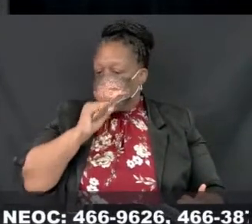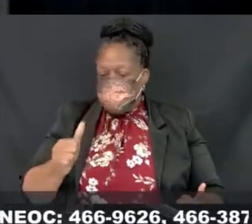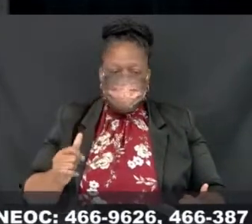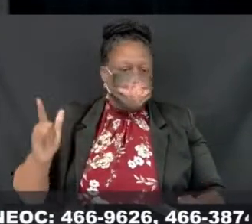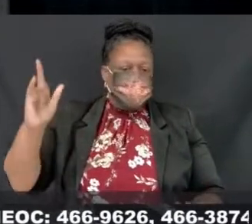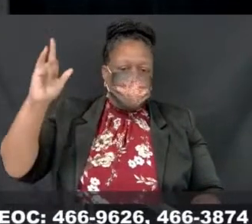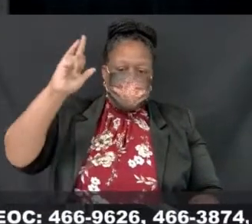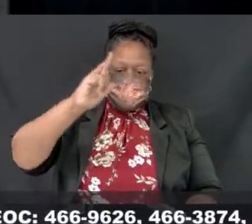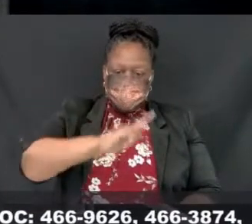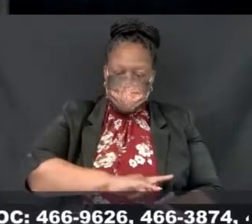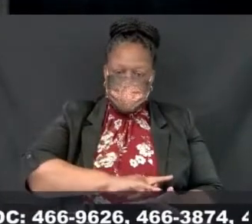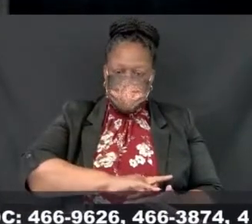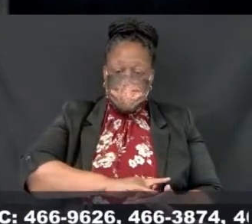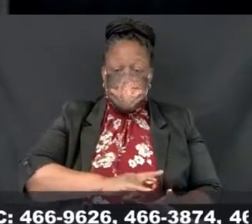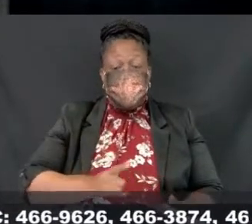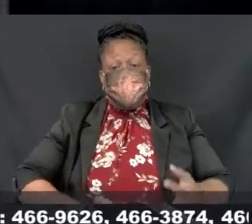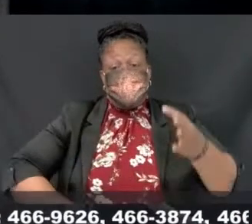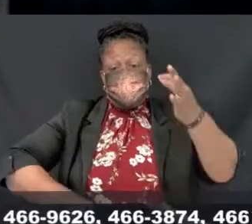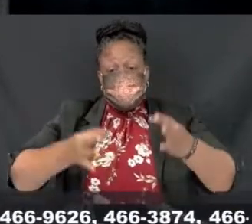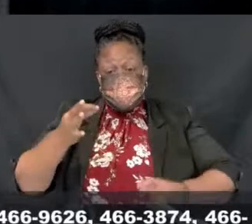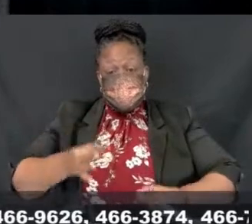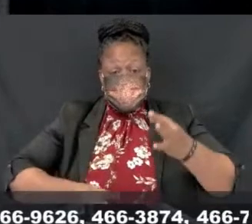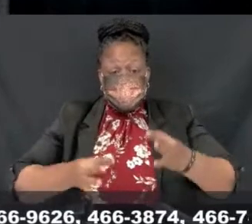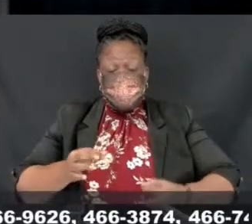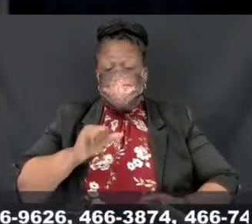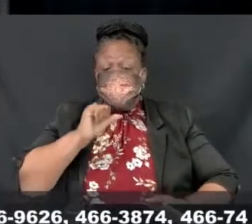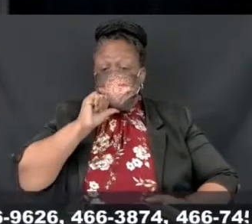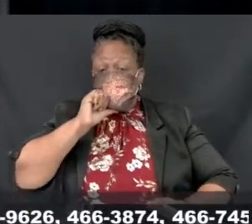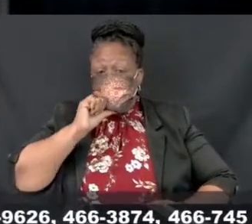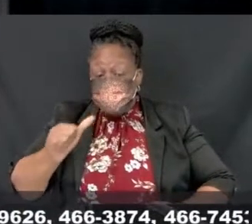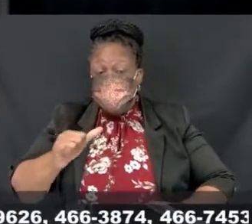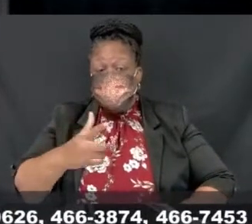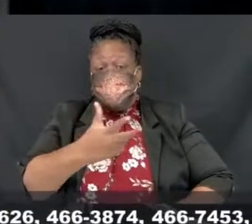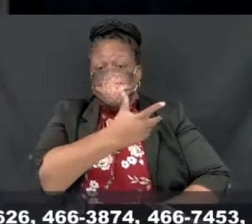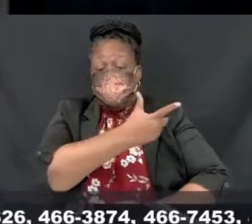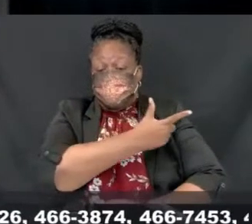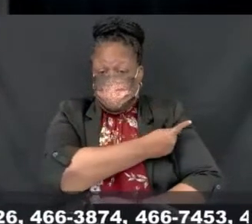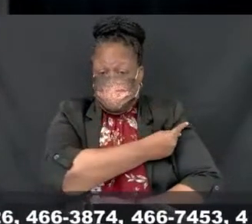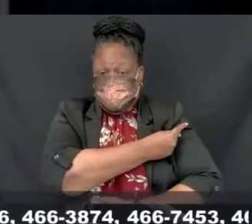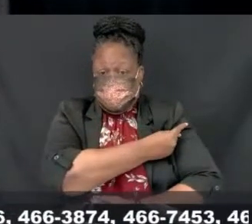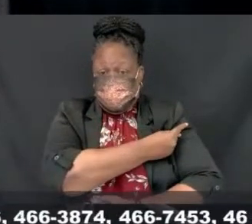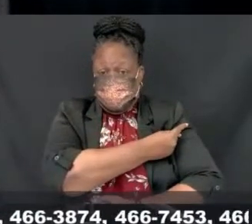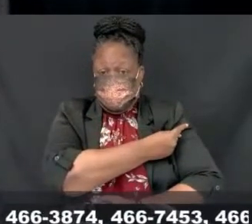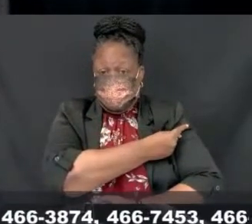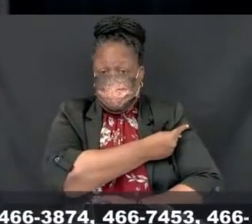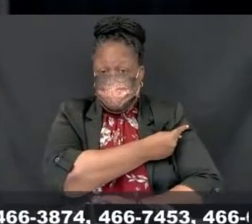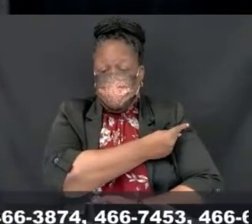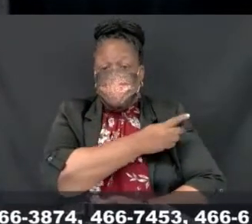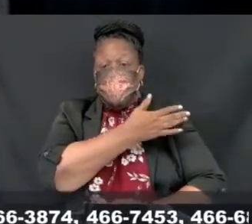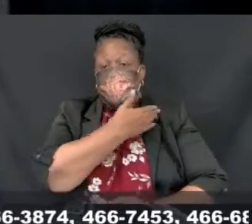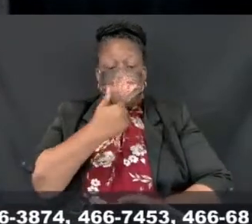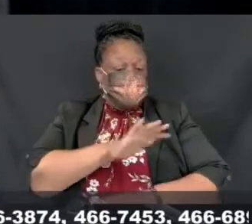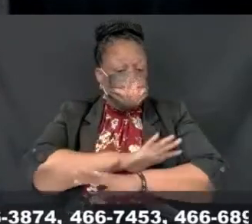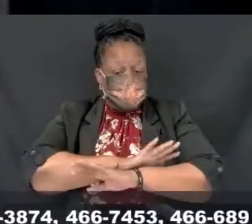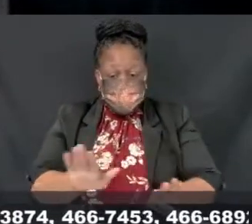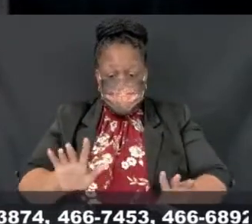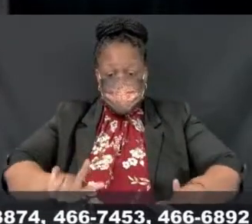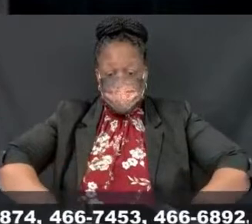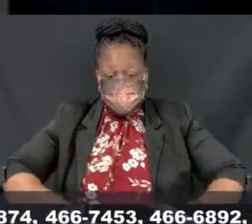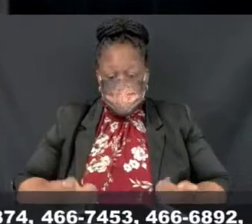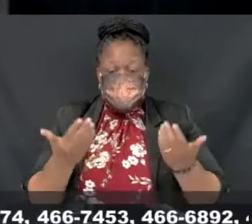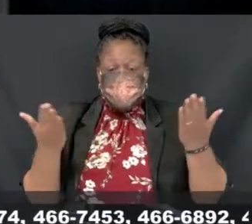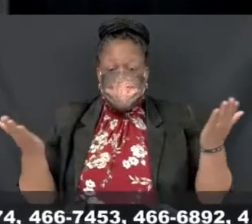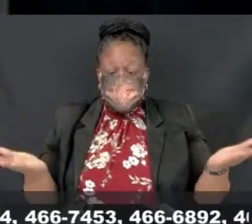enter St. Kitts and Nevis unless special consideration is granted by the cabinet.